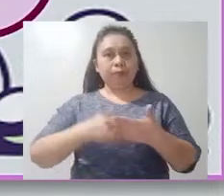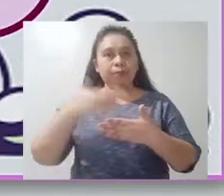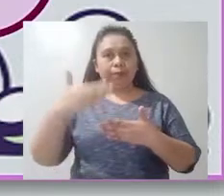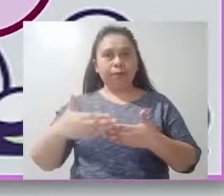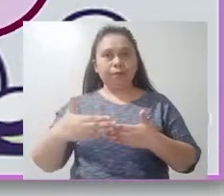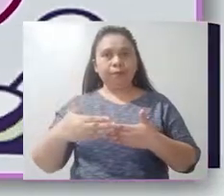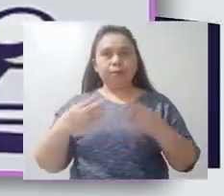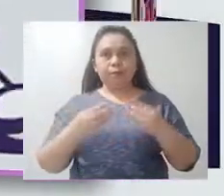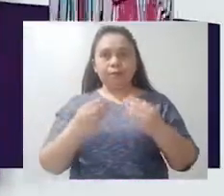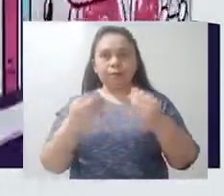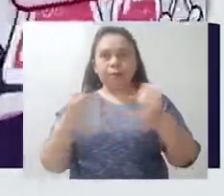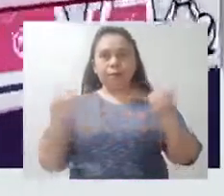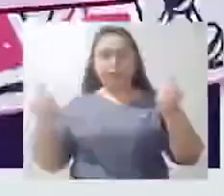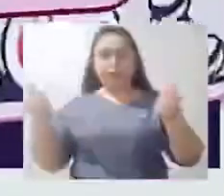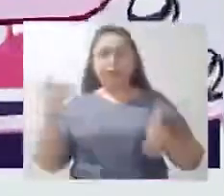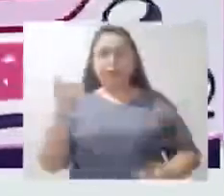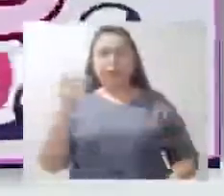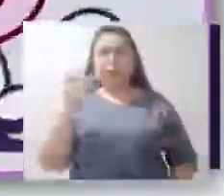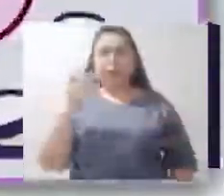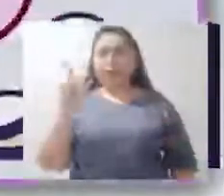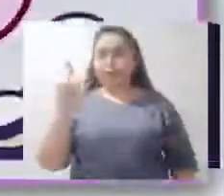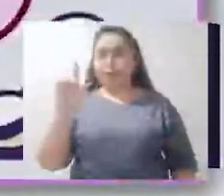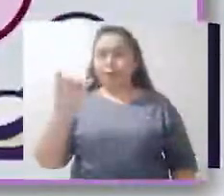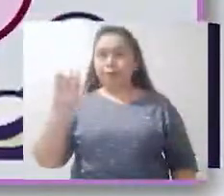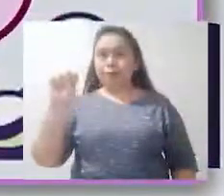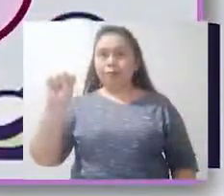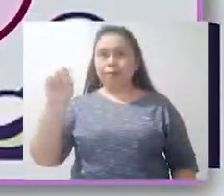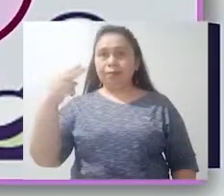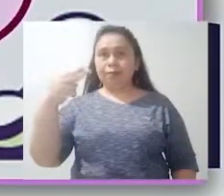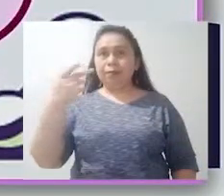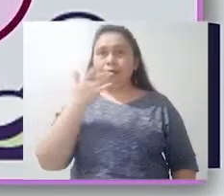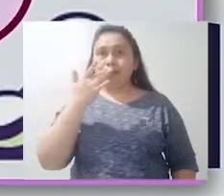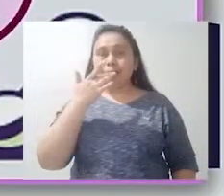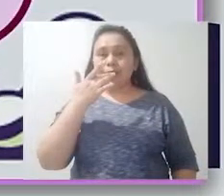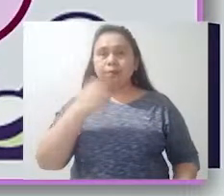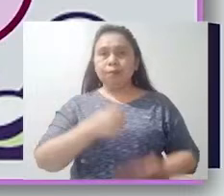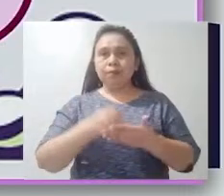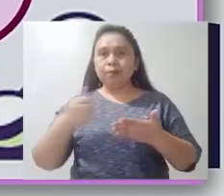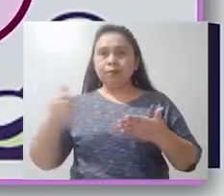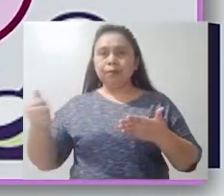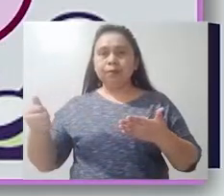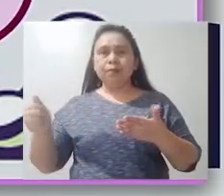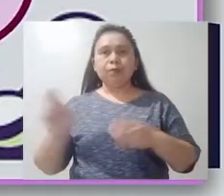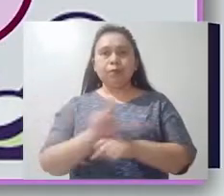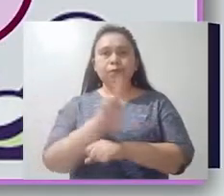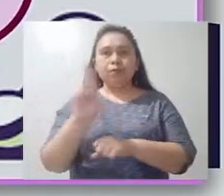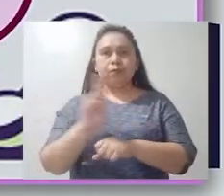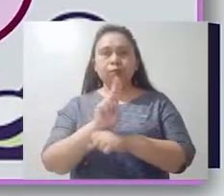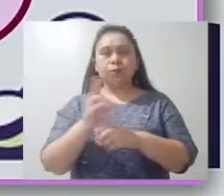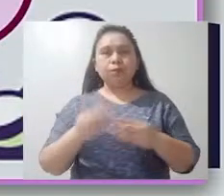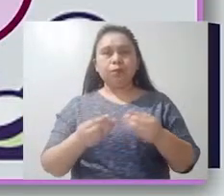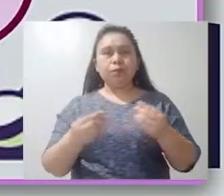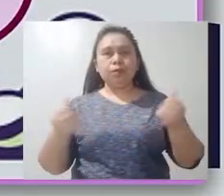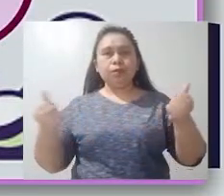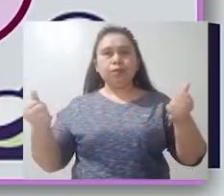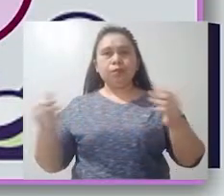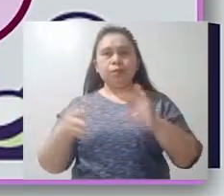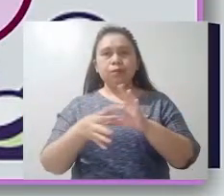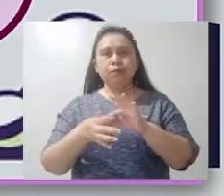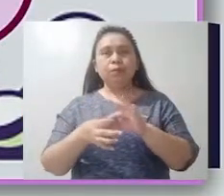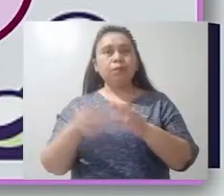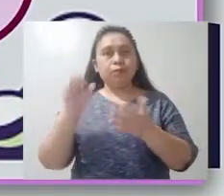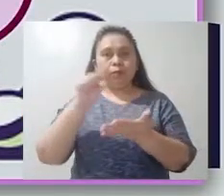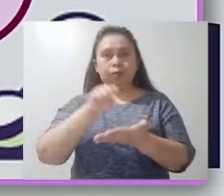Next is the evaporating dish. This porcelain apparatus is used for evaporation of solids